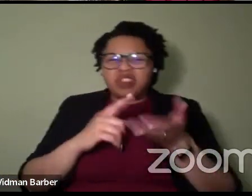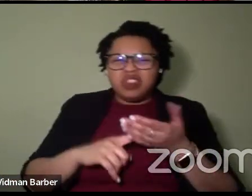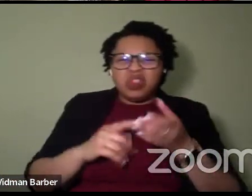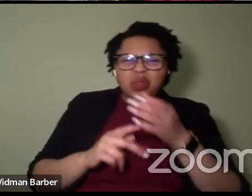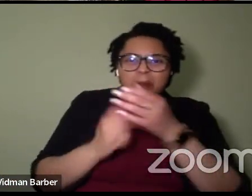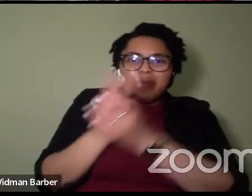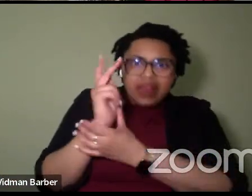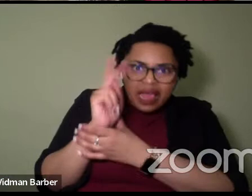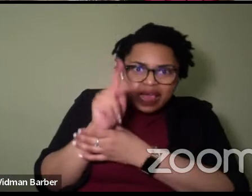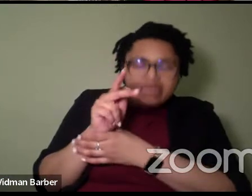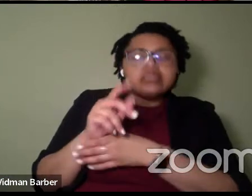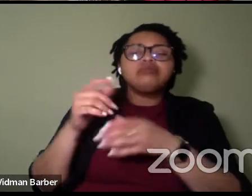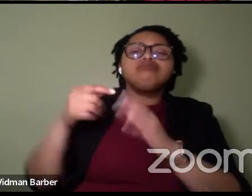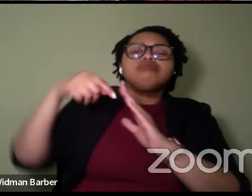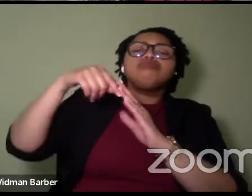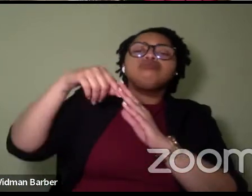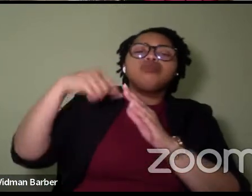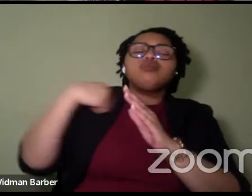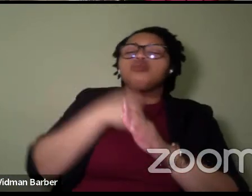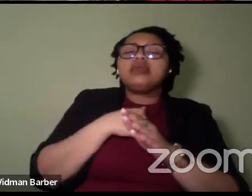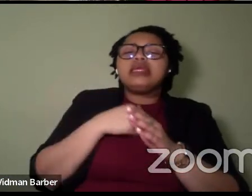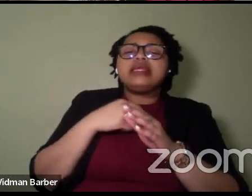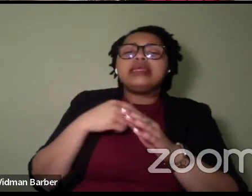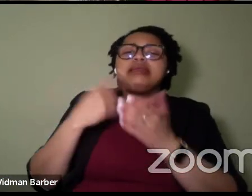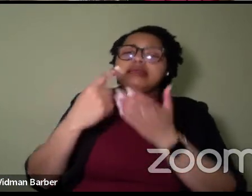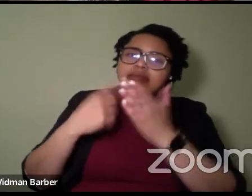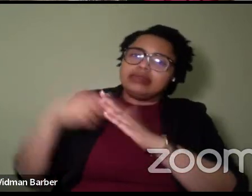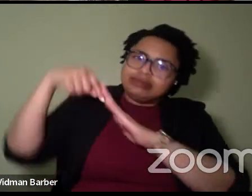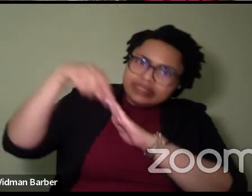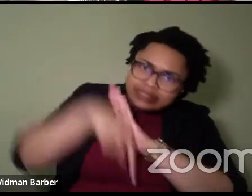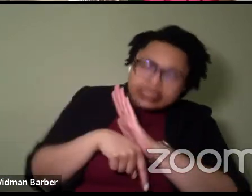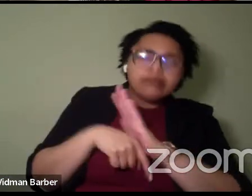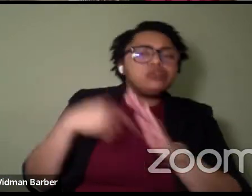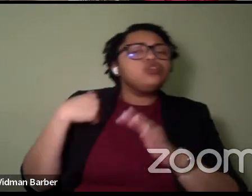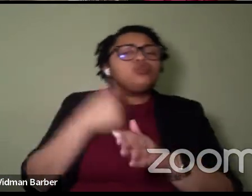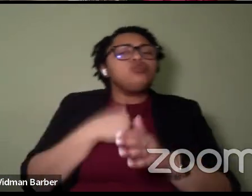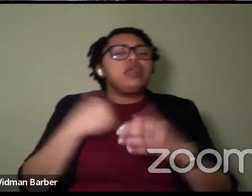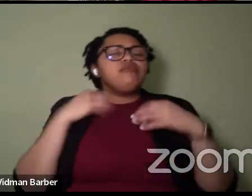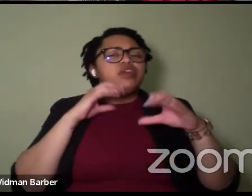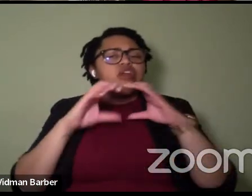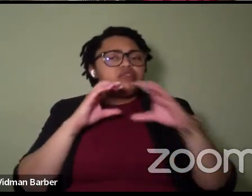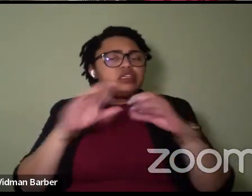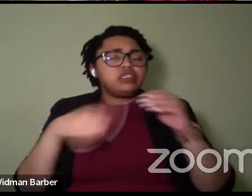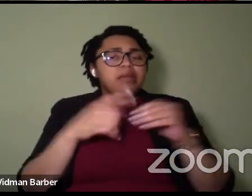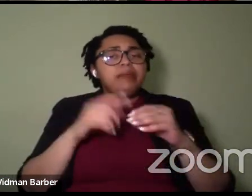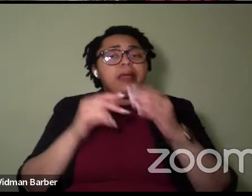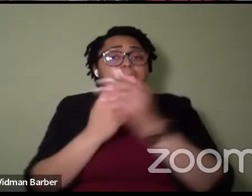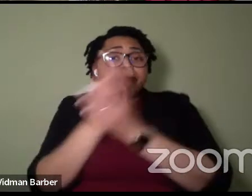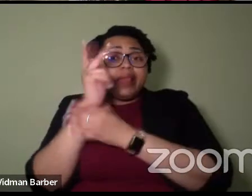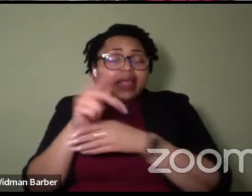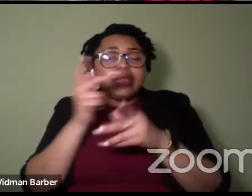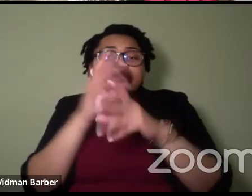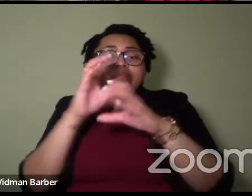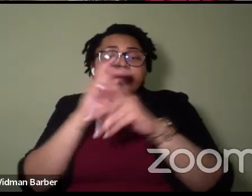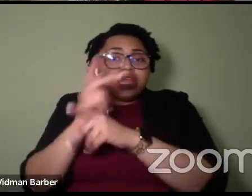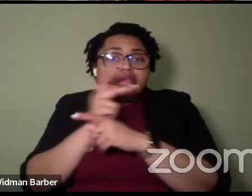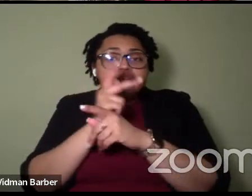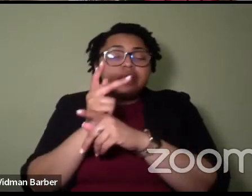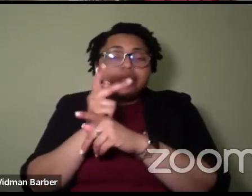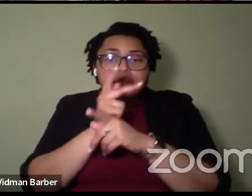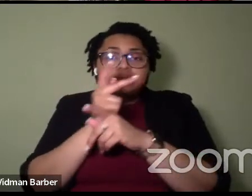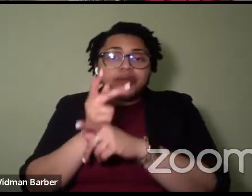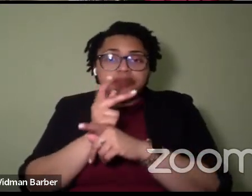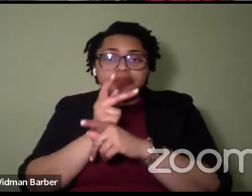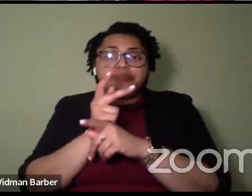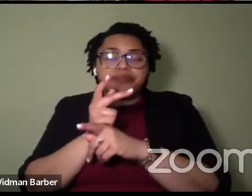conversation. And when you're asking the question about plant caretaking, it's a while before people realize that you're saying, oh, I'm the one who's killing the plants. Yes,